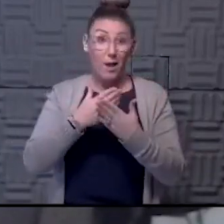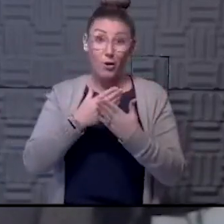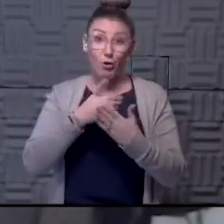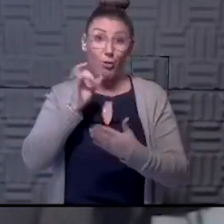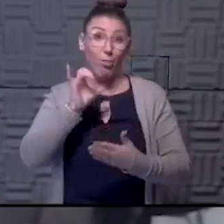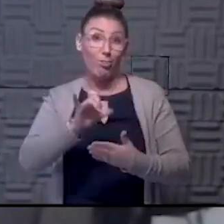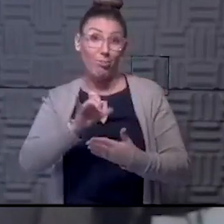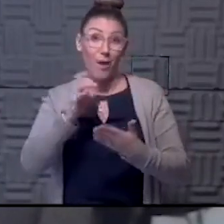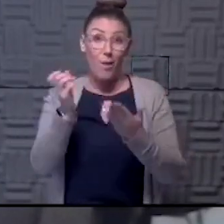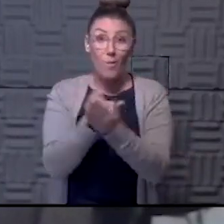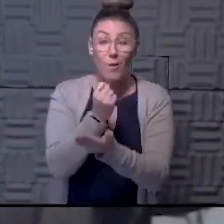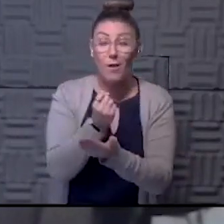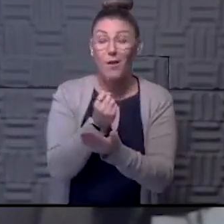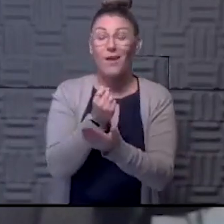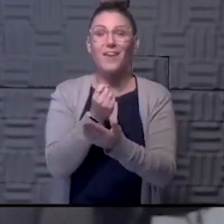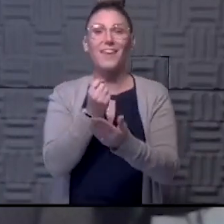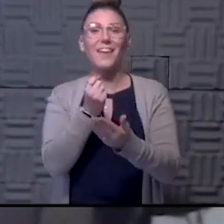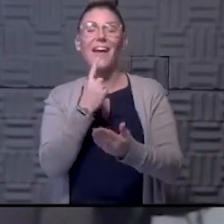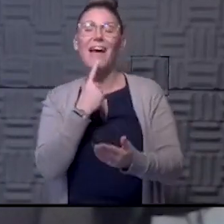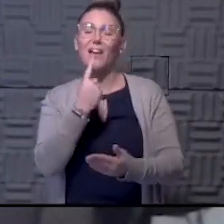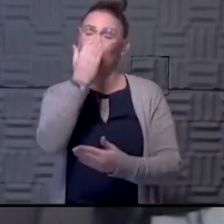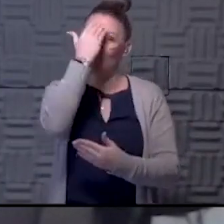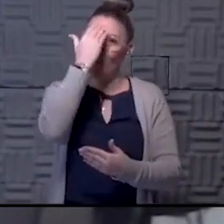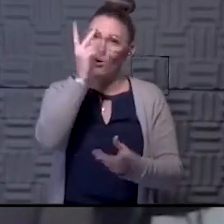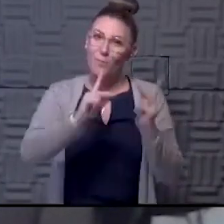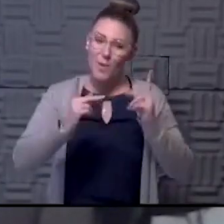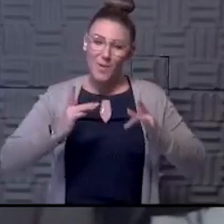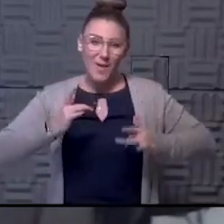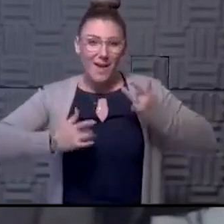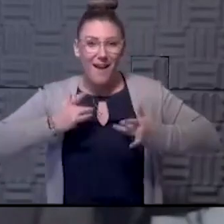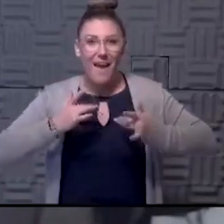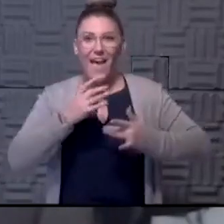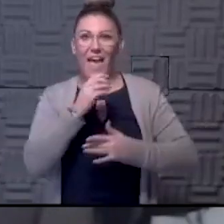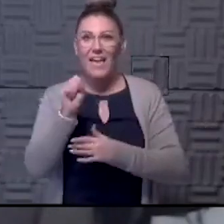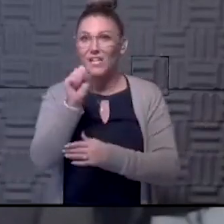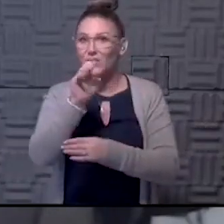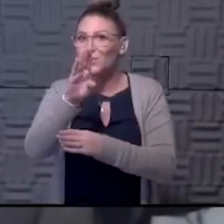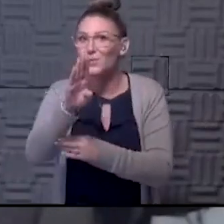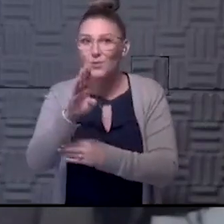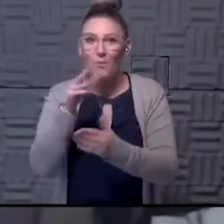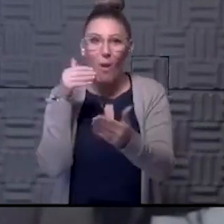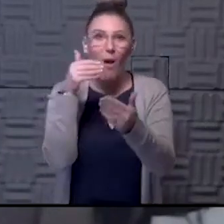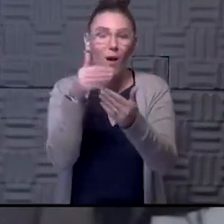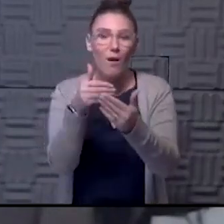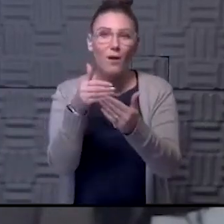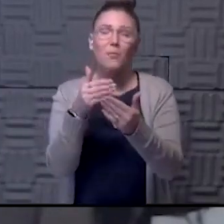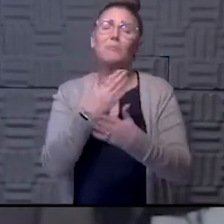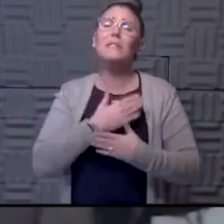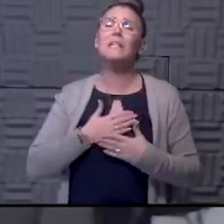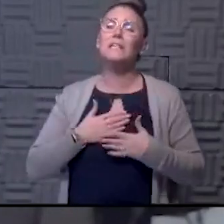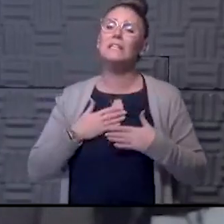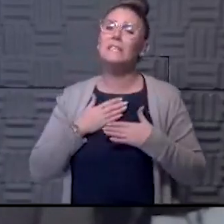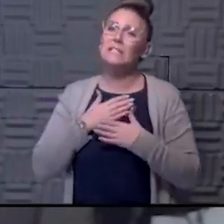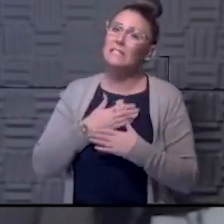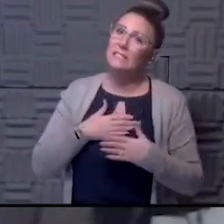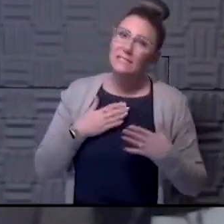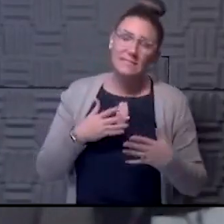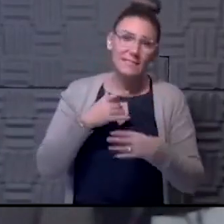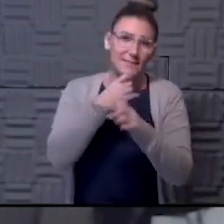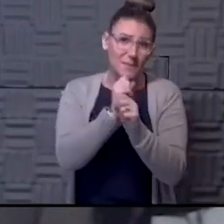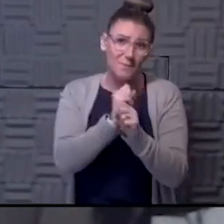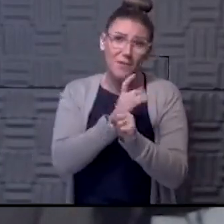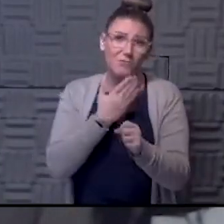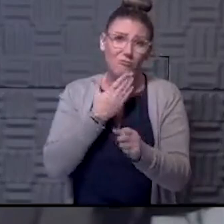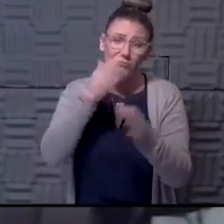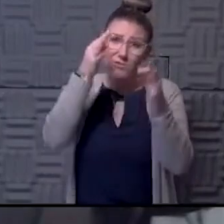So, I know everybody's excited about that win, and as the Super Bowl comes up, please make good